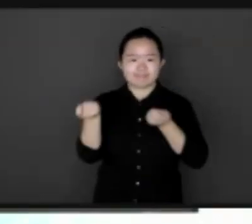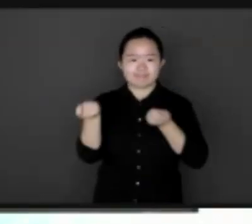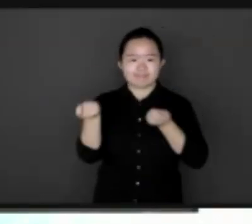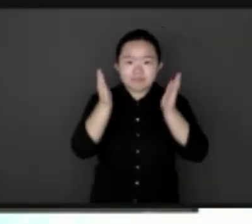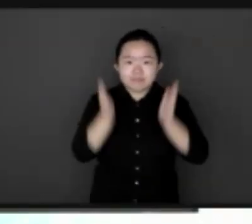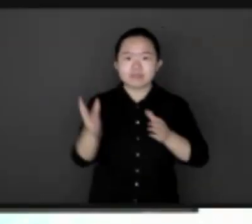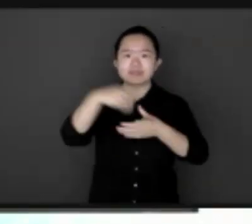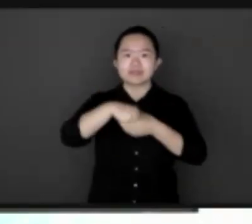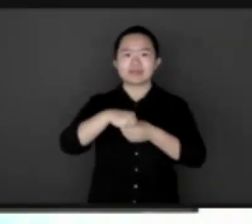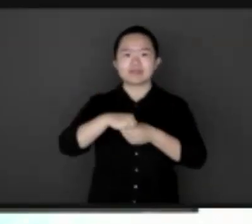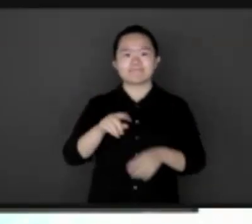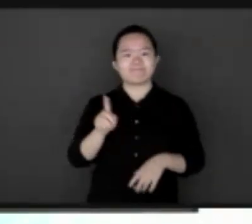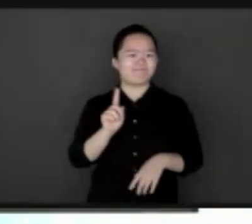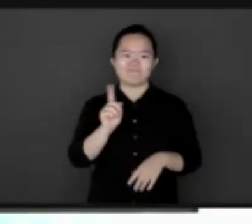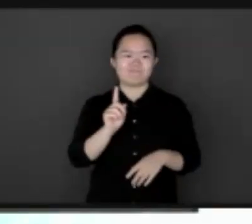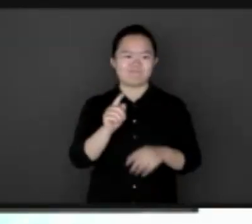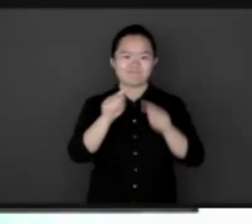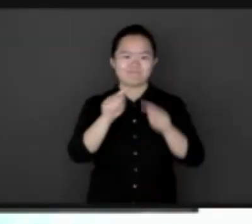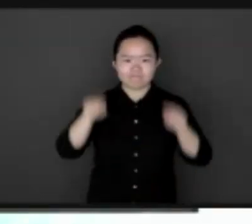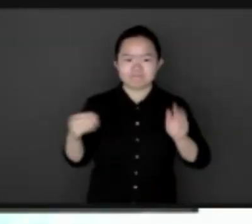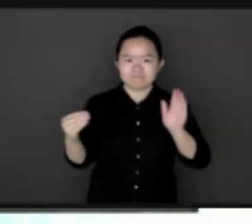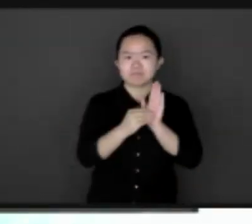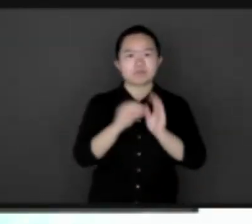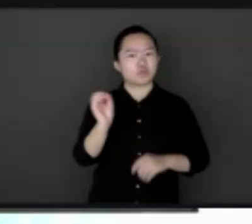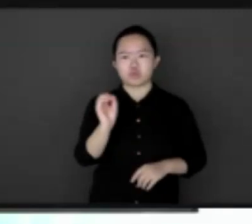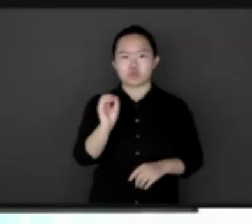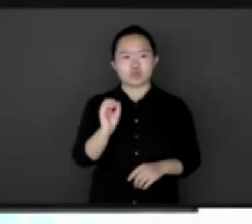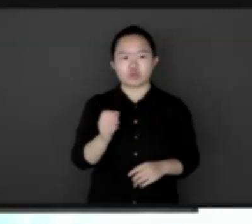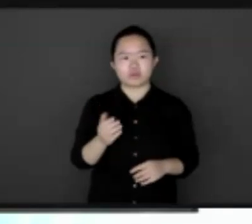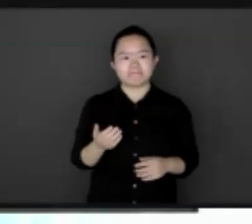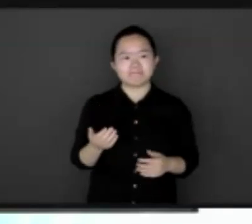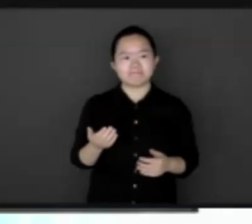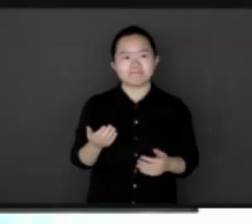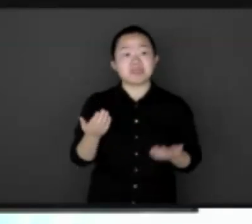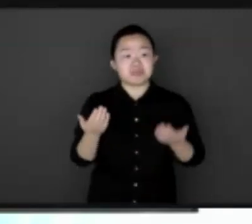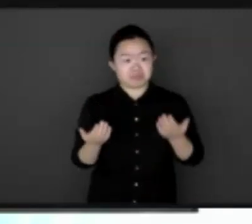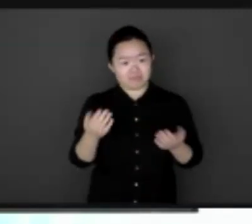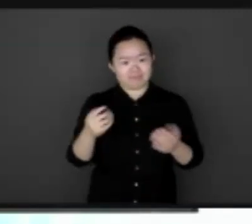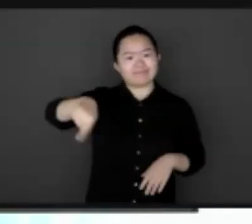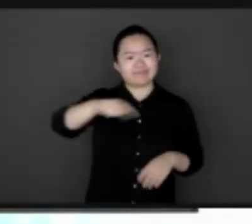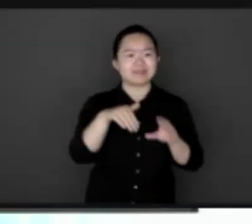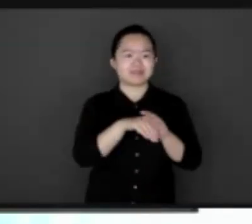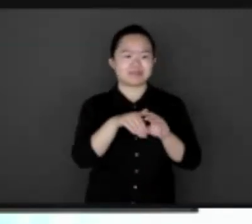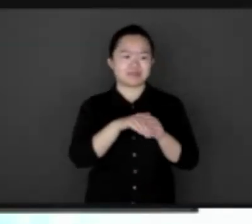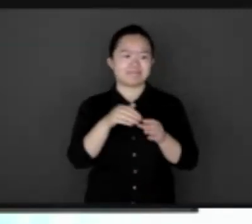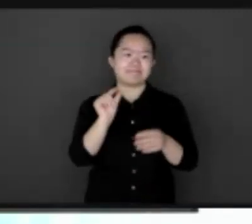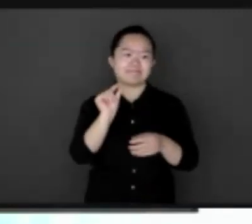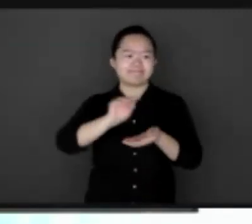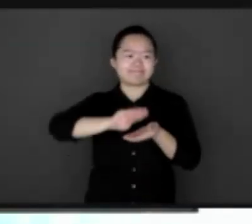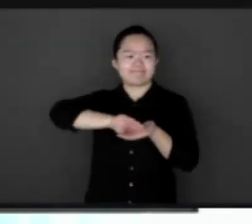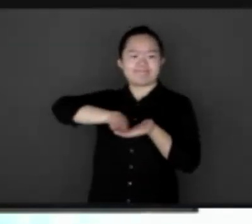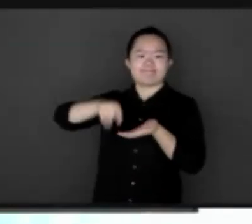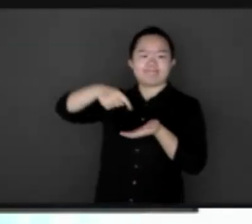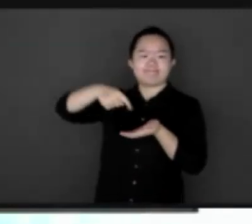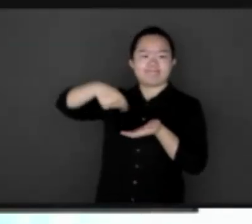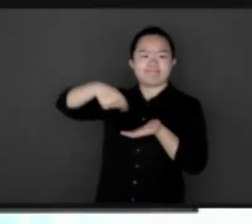and nursery, accessible, even if you have chosen to take it out of the legislation. And there are differences between the